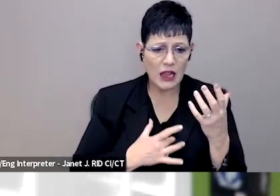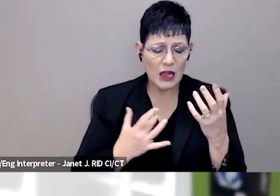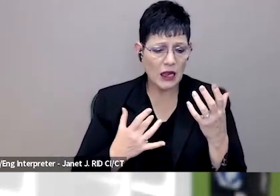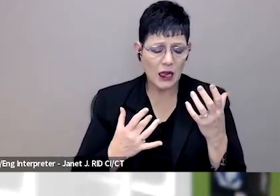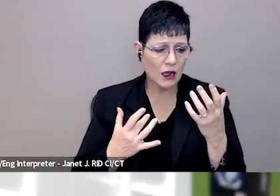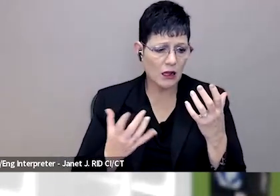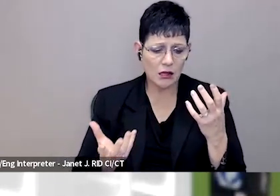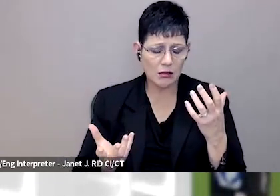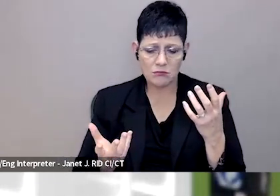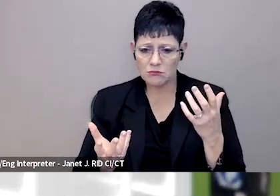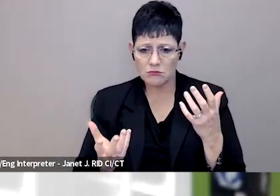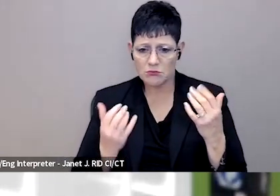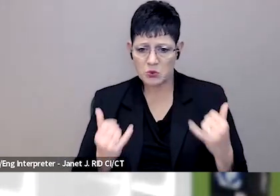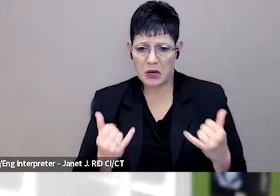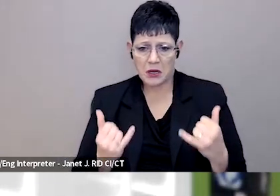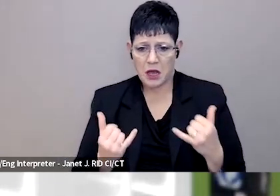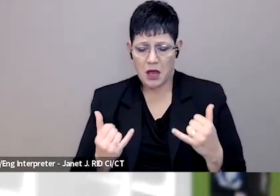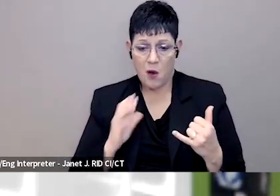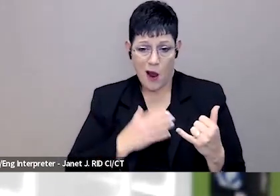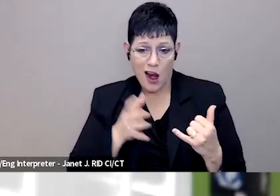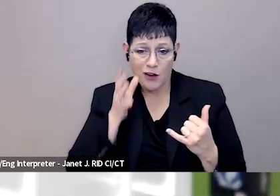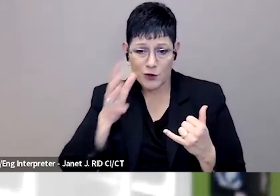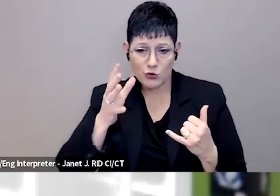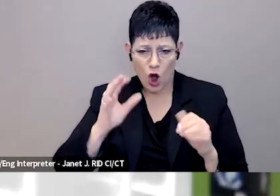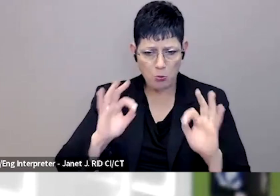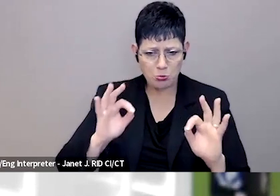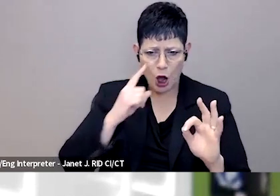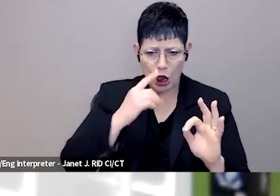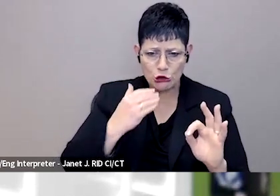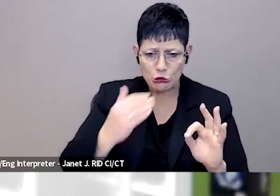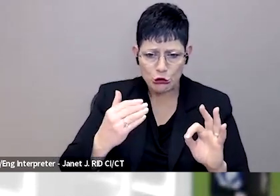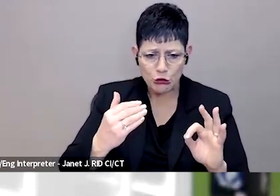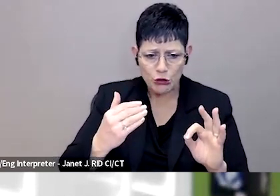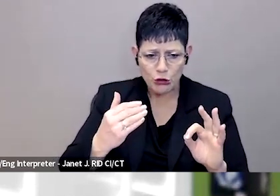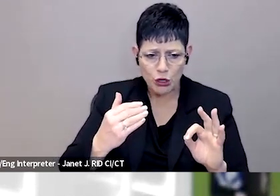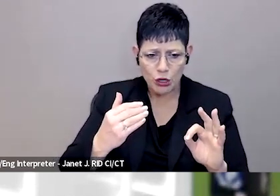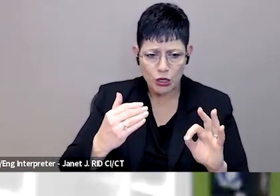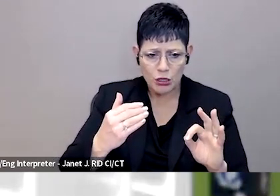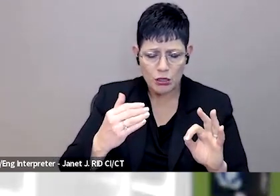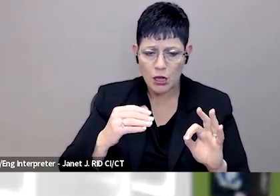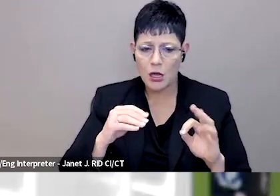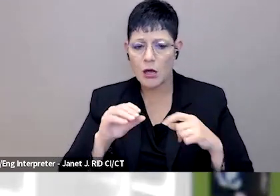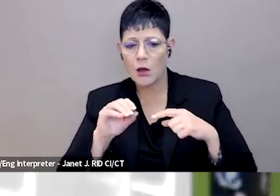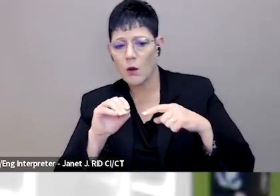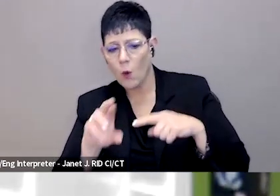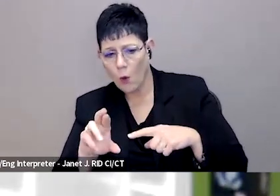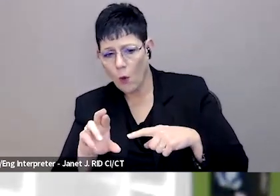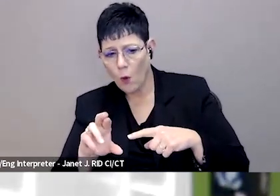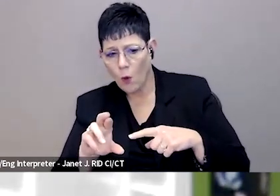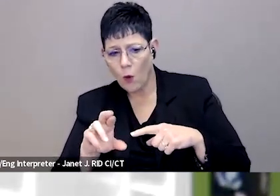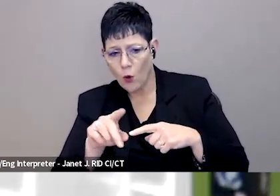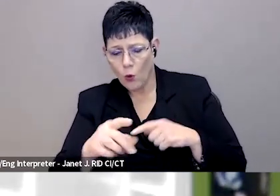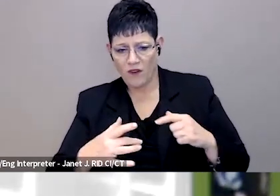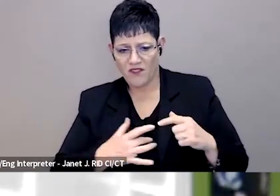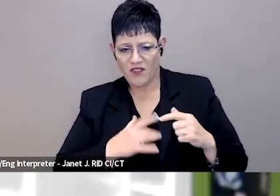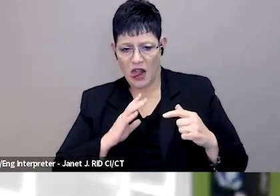areas where our future is brighter because of some of the changes that are going to happen? Or do we feel like we have even